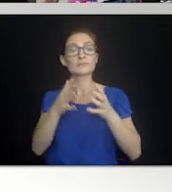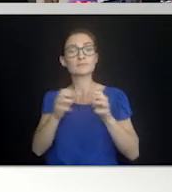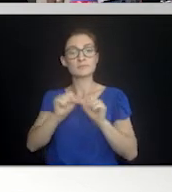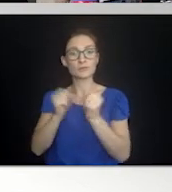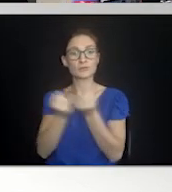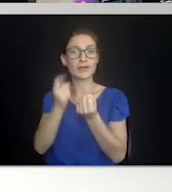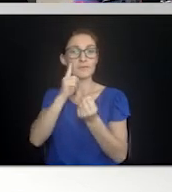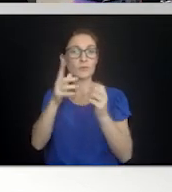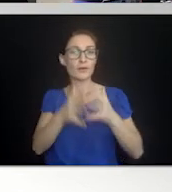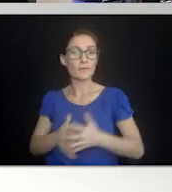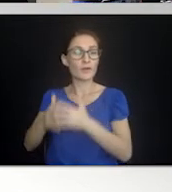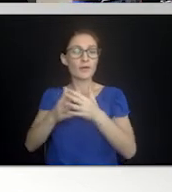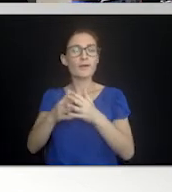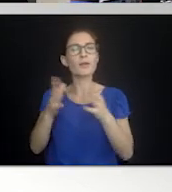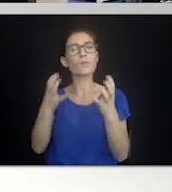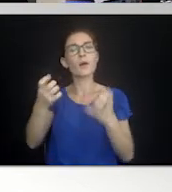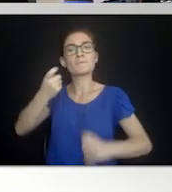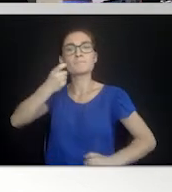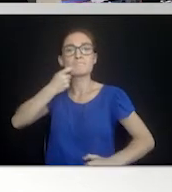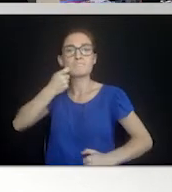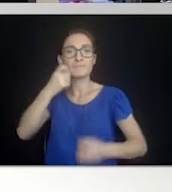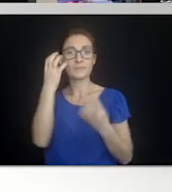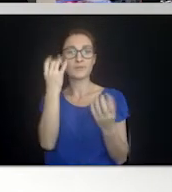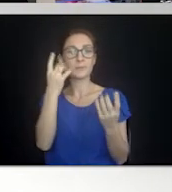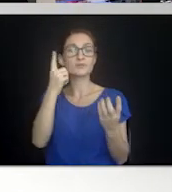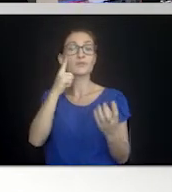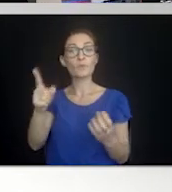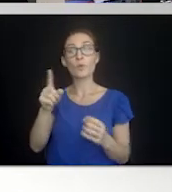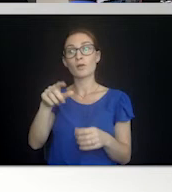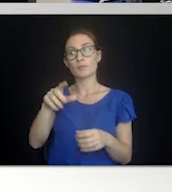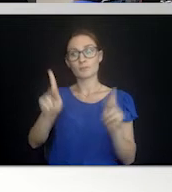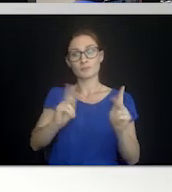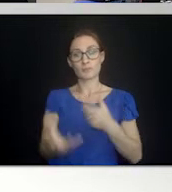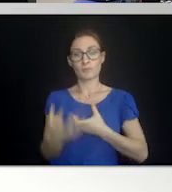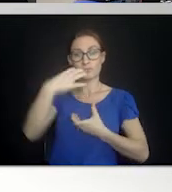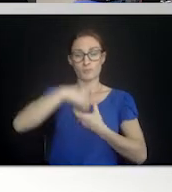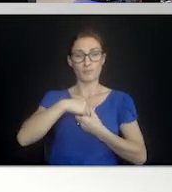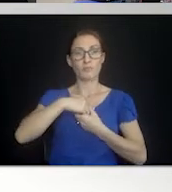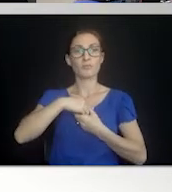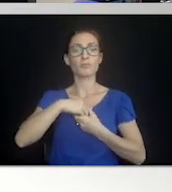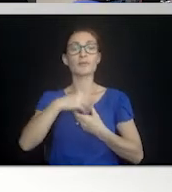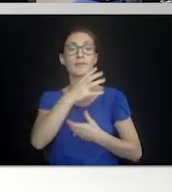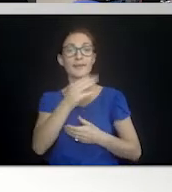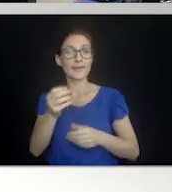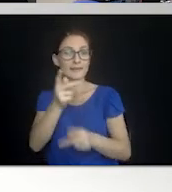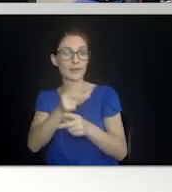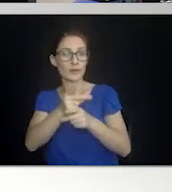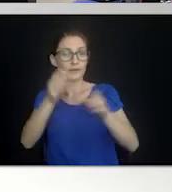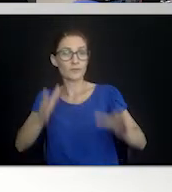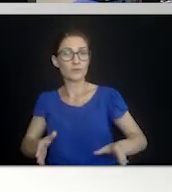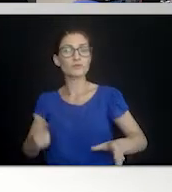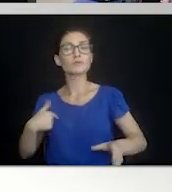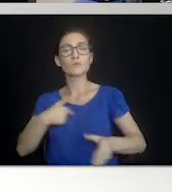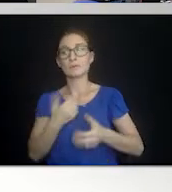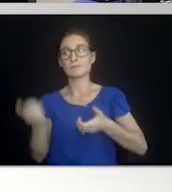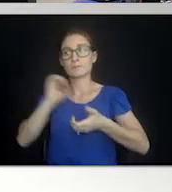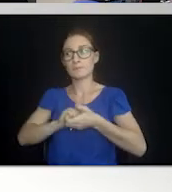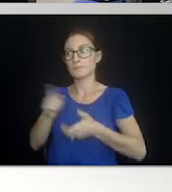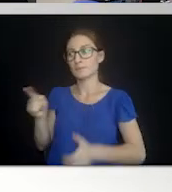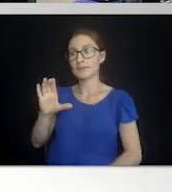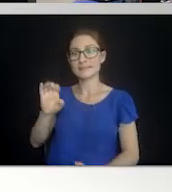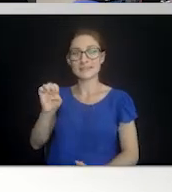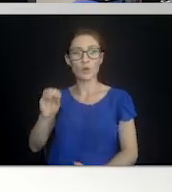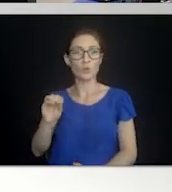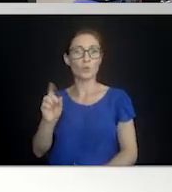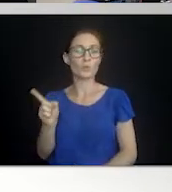provide the latest information that could help individuals on the spectrum and their caregivers. We did a number of these with Chris Banks, the CEO of the